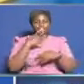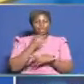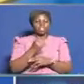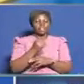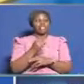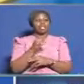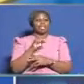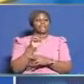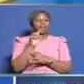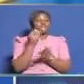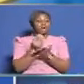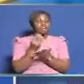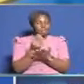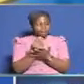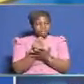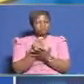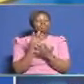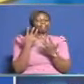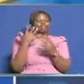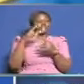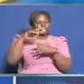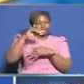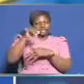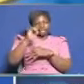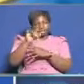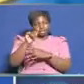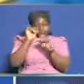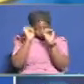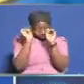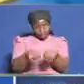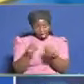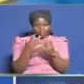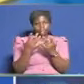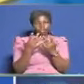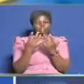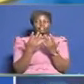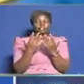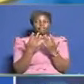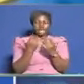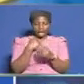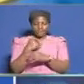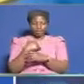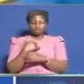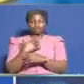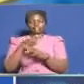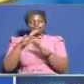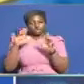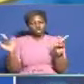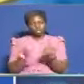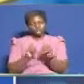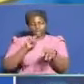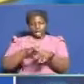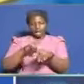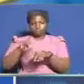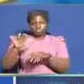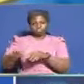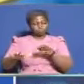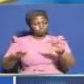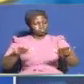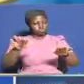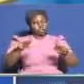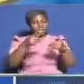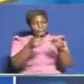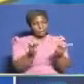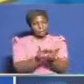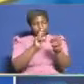be able to accommodate all harbour tugs as the temporary resting place and during their refilling of provisions and